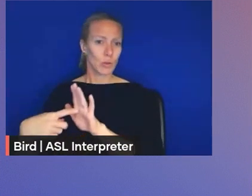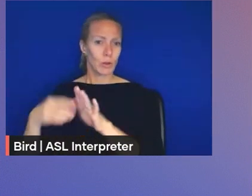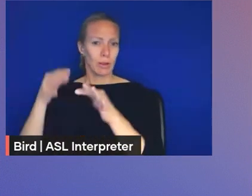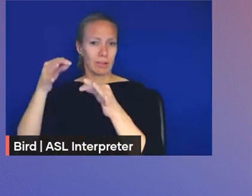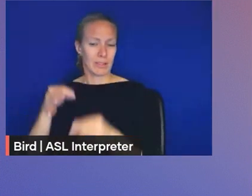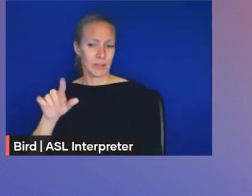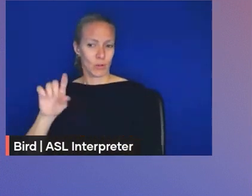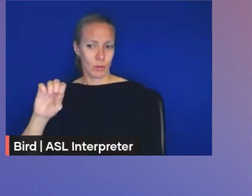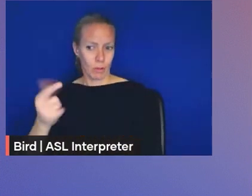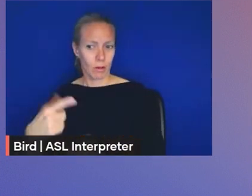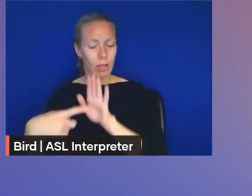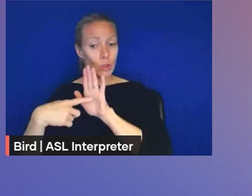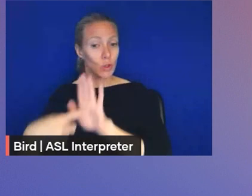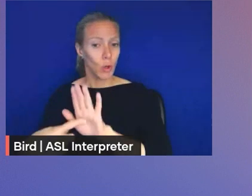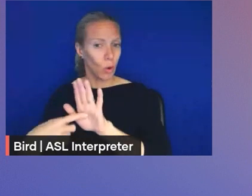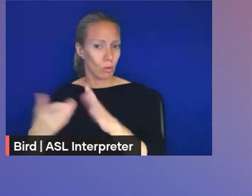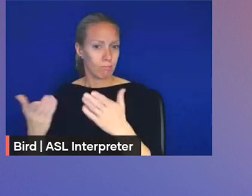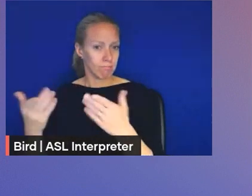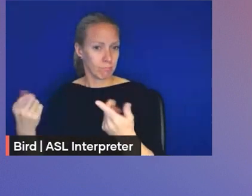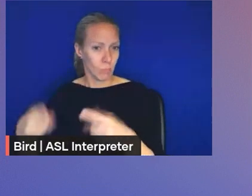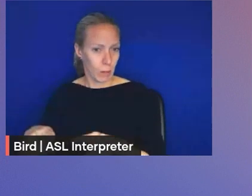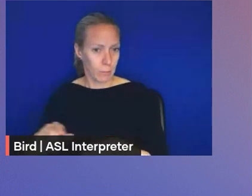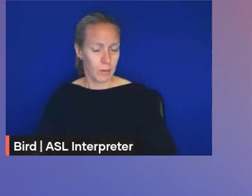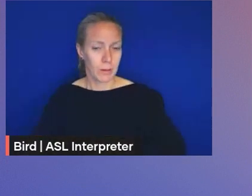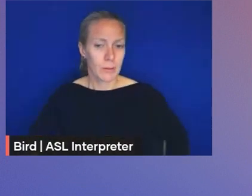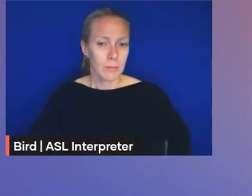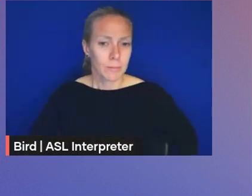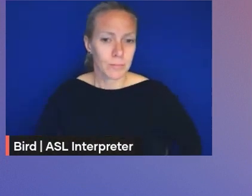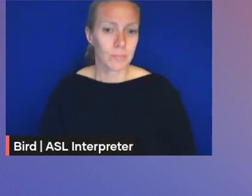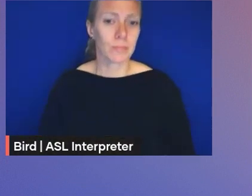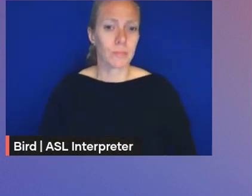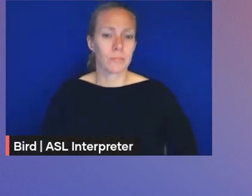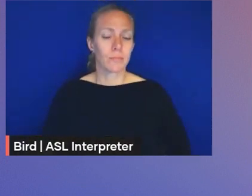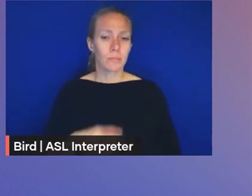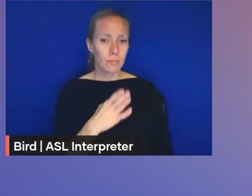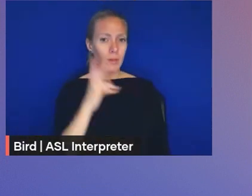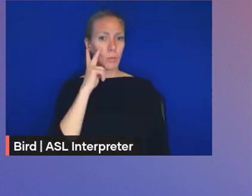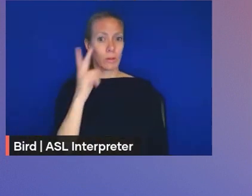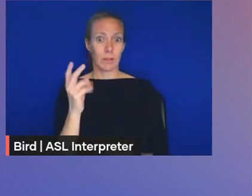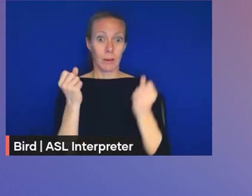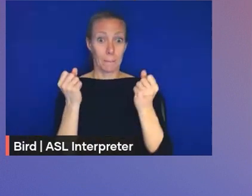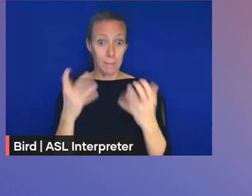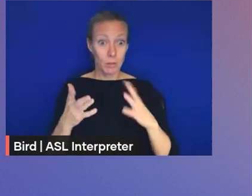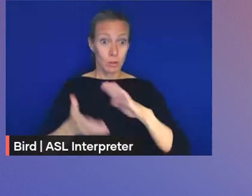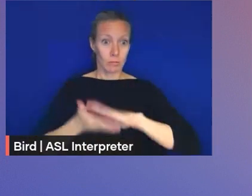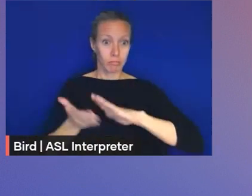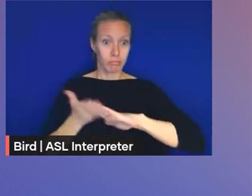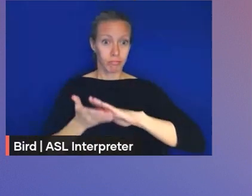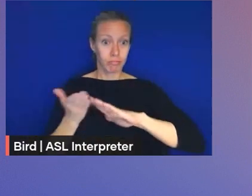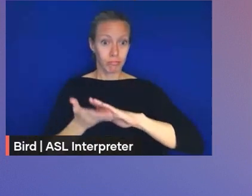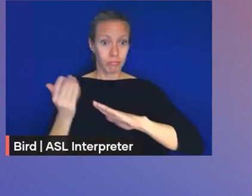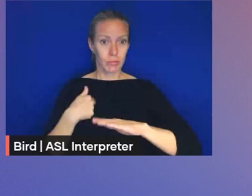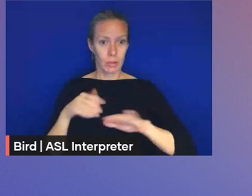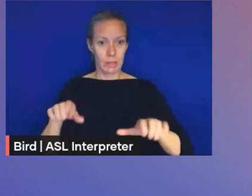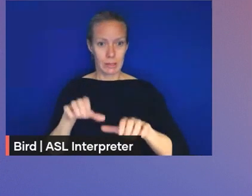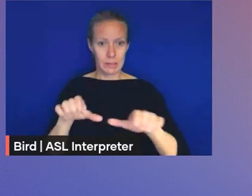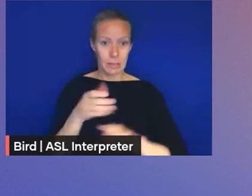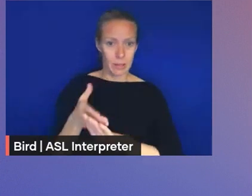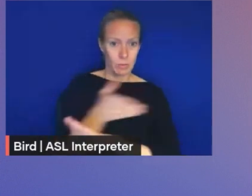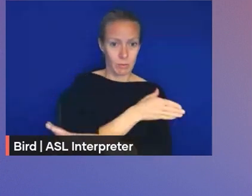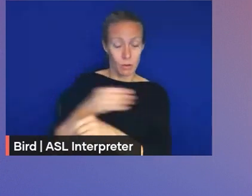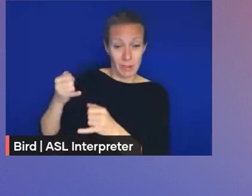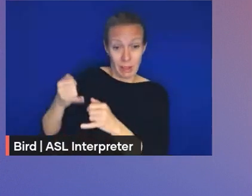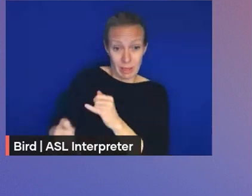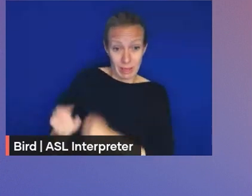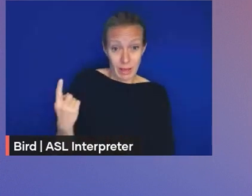did, right? And so here we see a bunch of runs that I've done beforehand, but this very last one is the